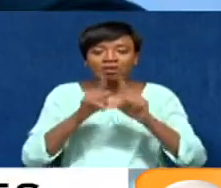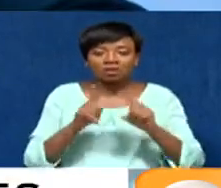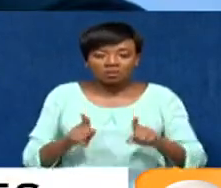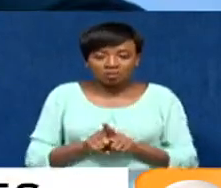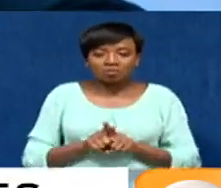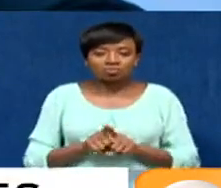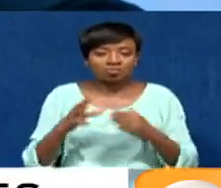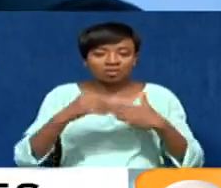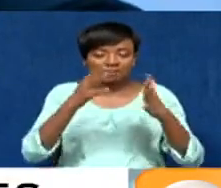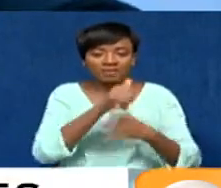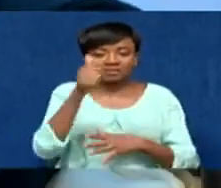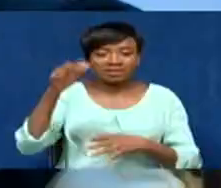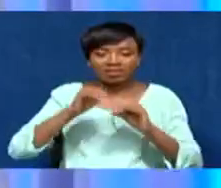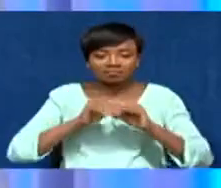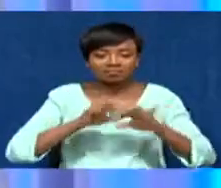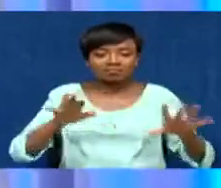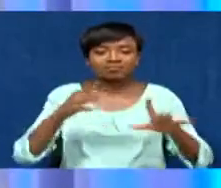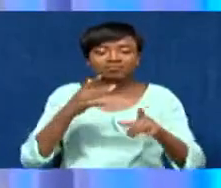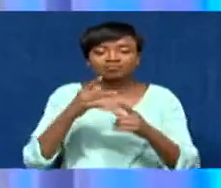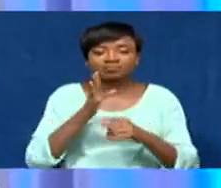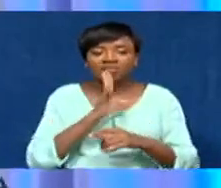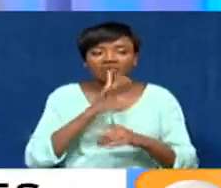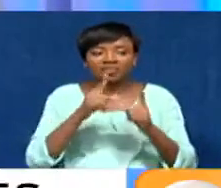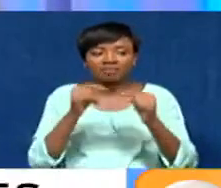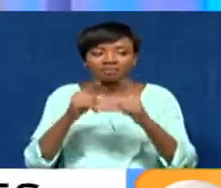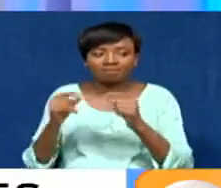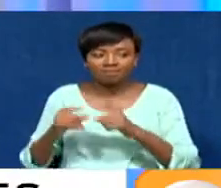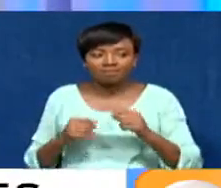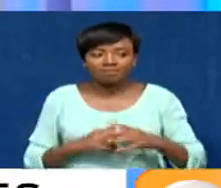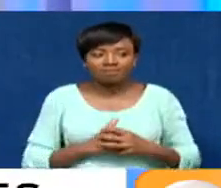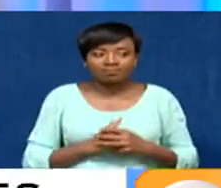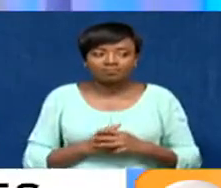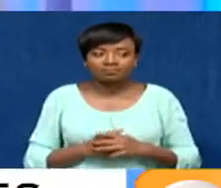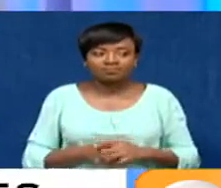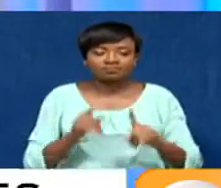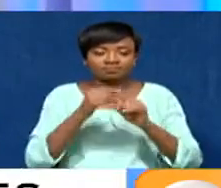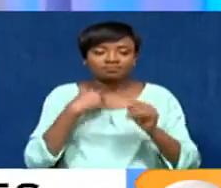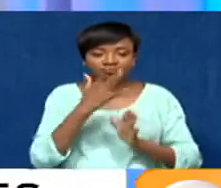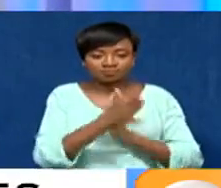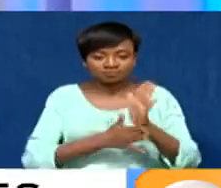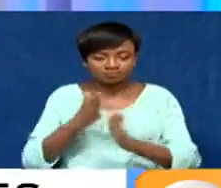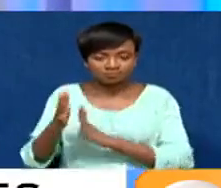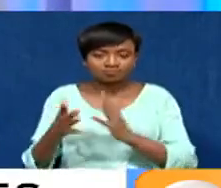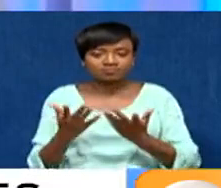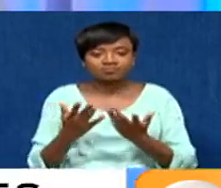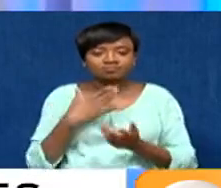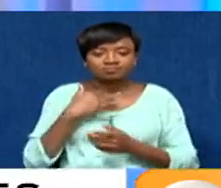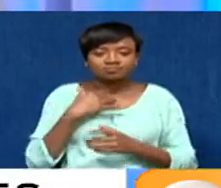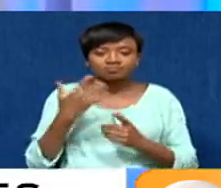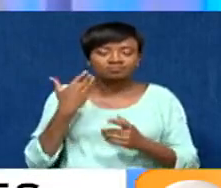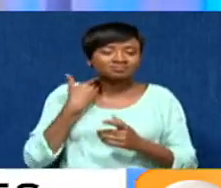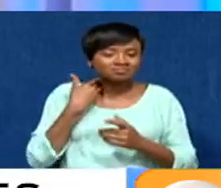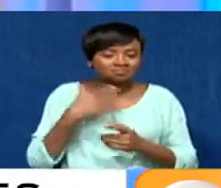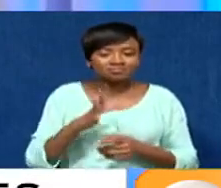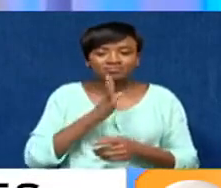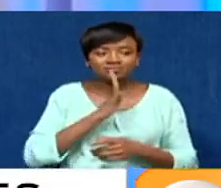were leaders propagating hate speech. Also working on a plan of operationalizing hate speech courts in